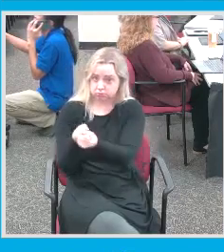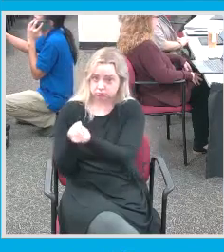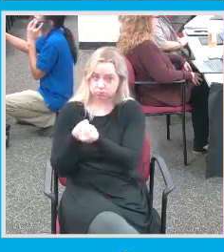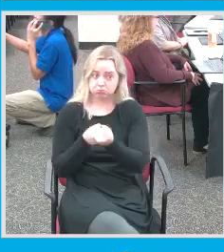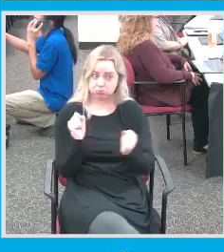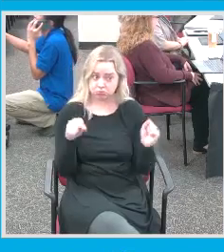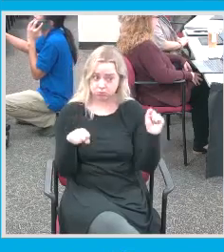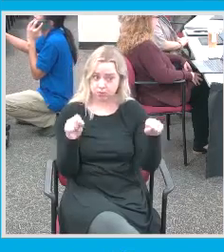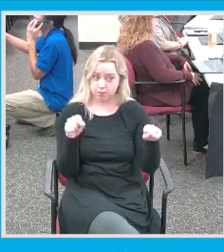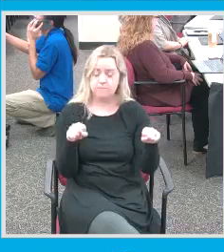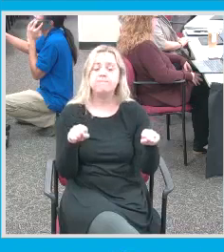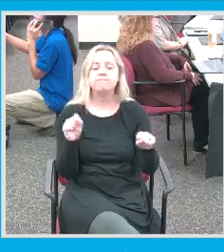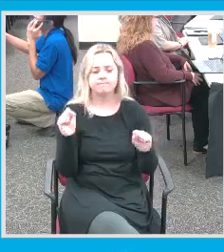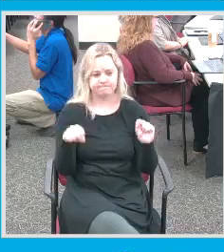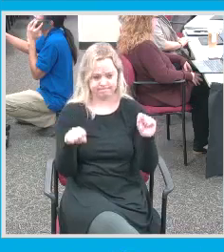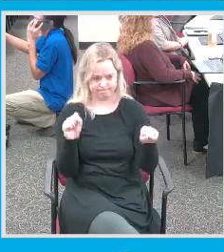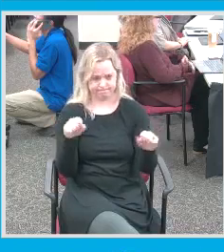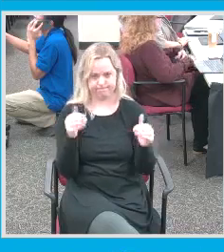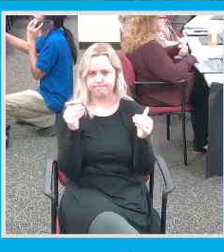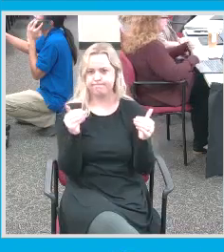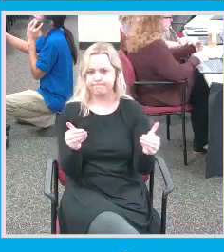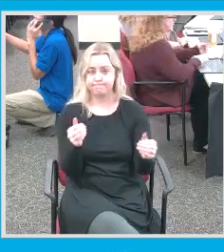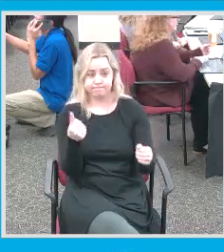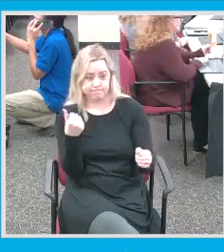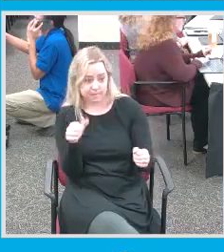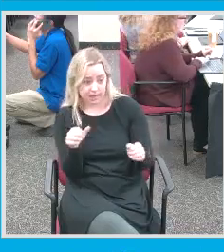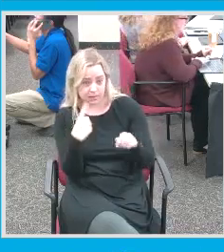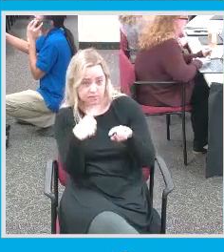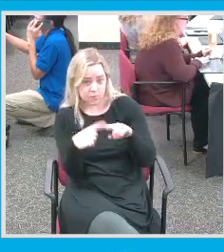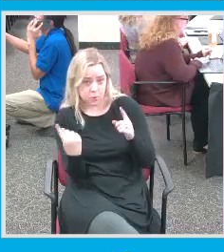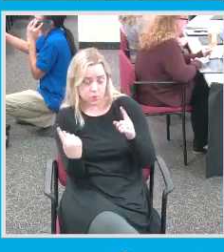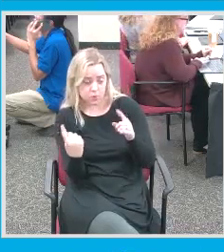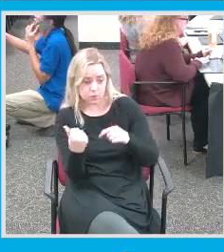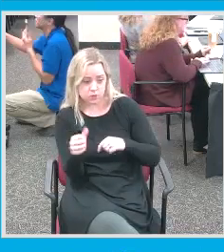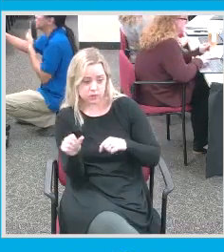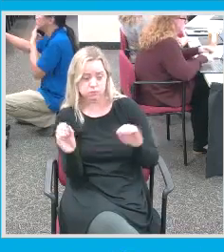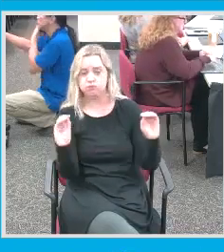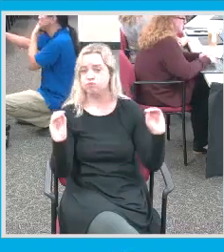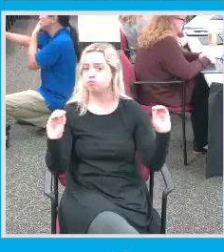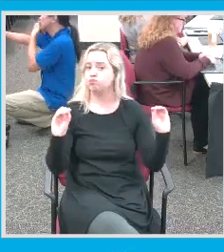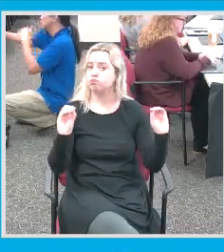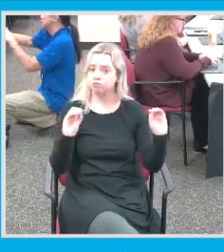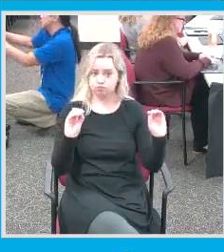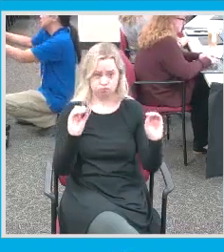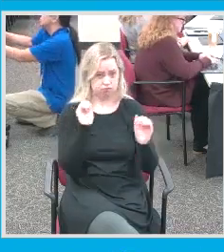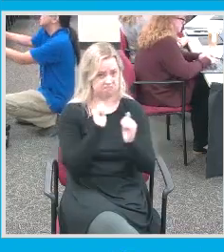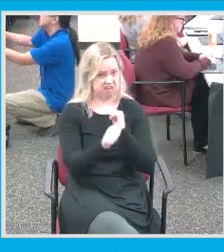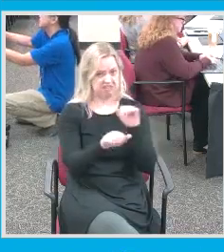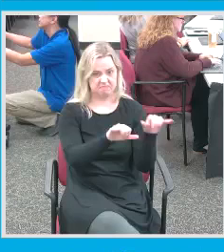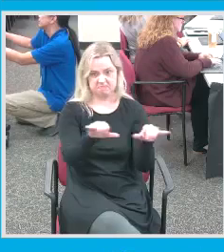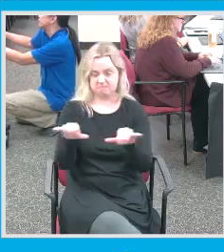written? Aye. Any opposed? Okay, and they passed unanimously.